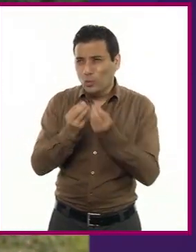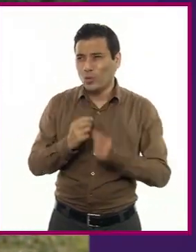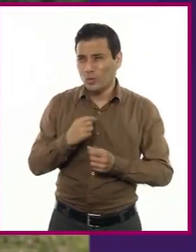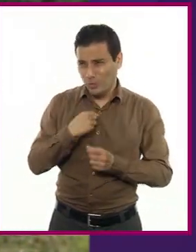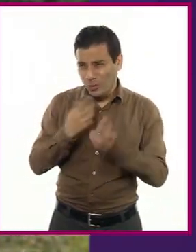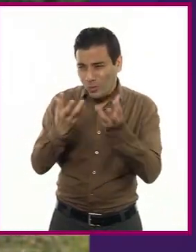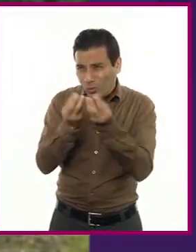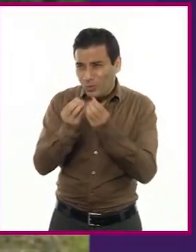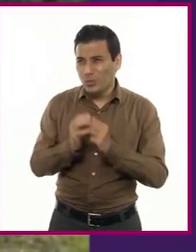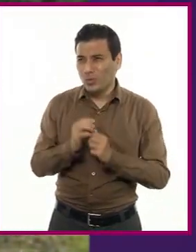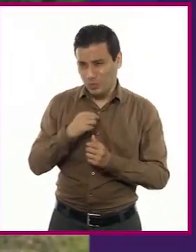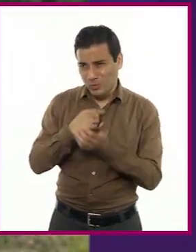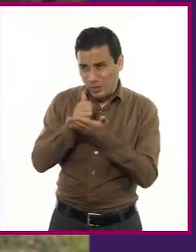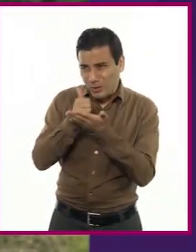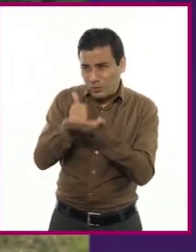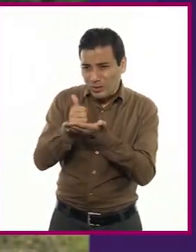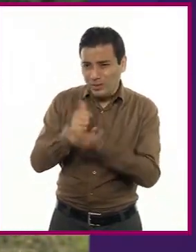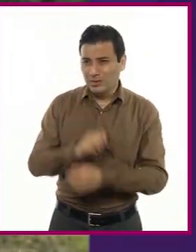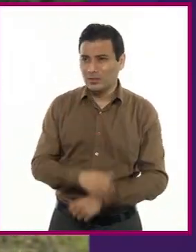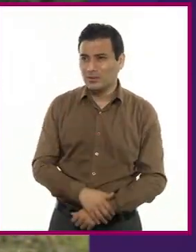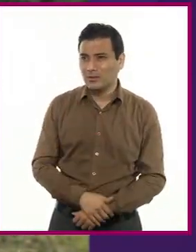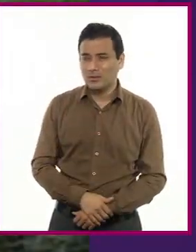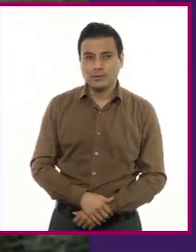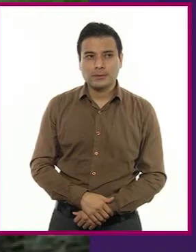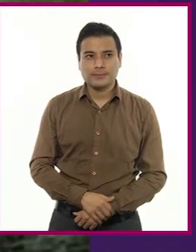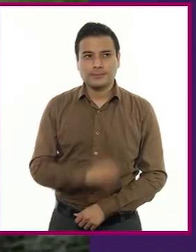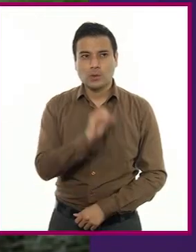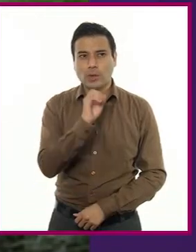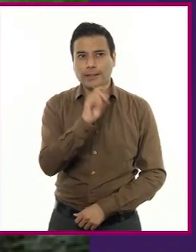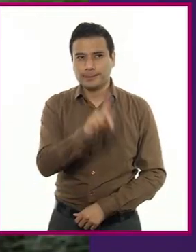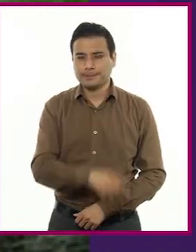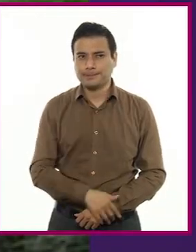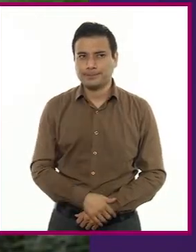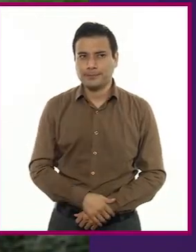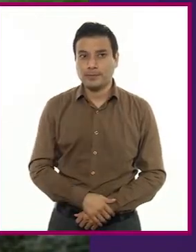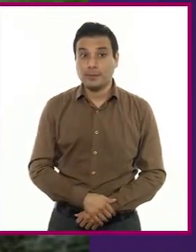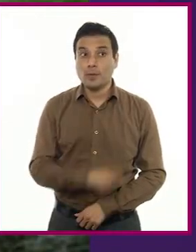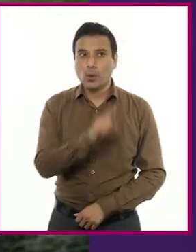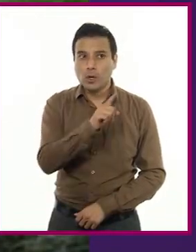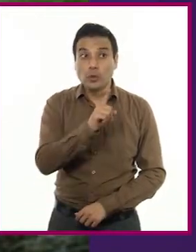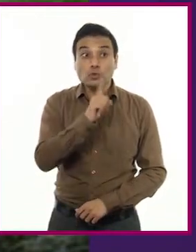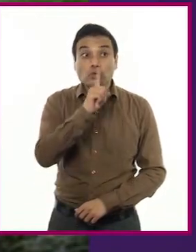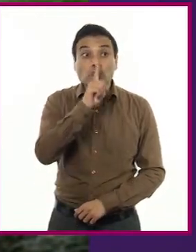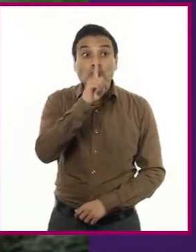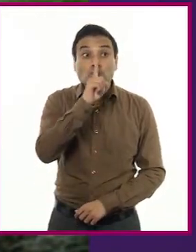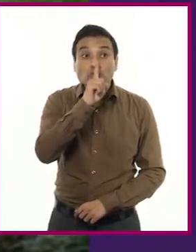you? Let me help. All right, but keep quiet. Yeah.